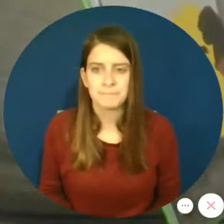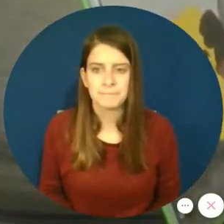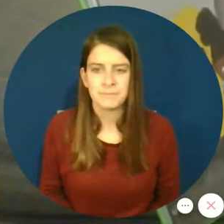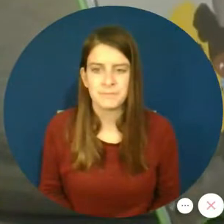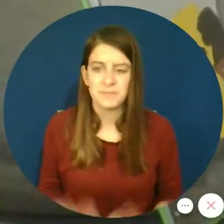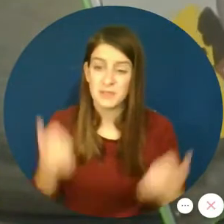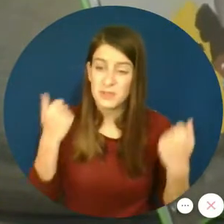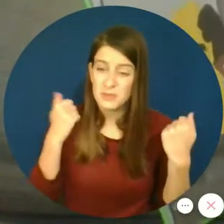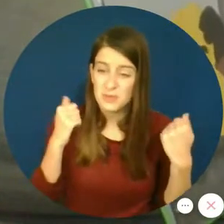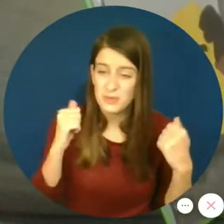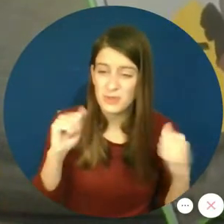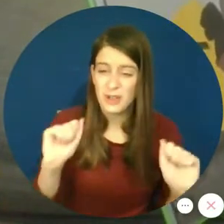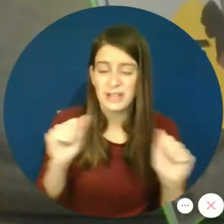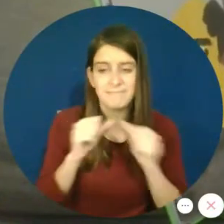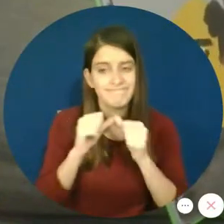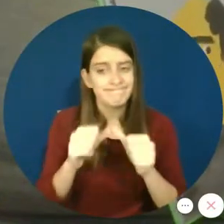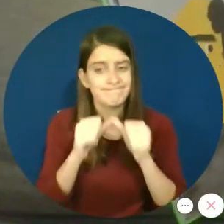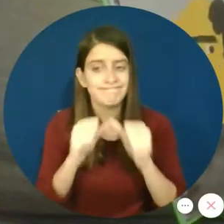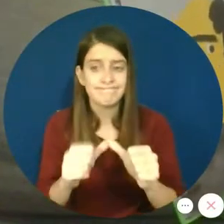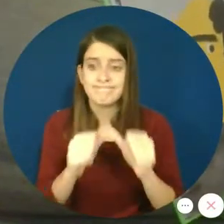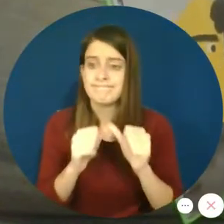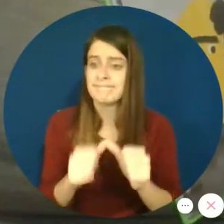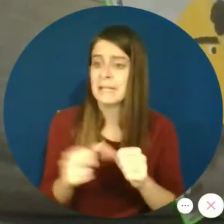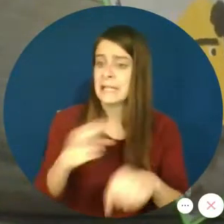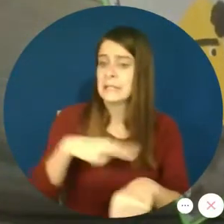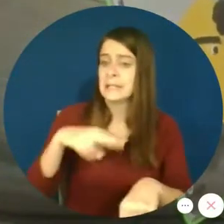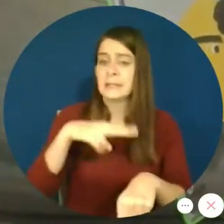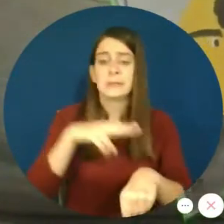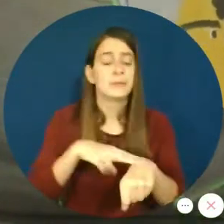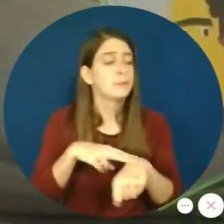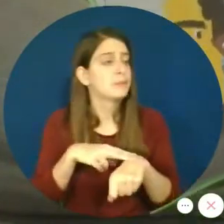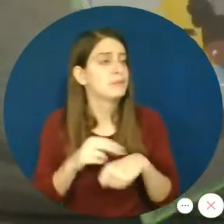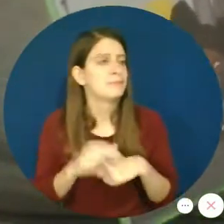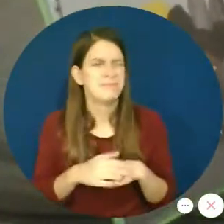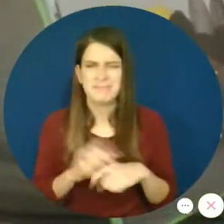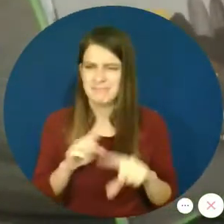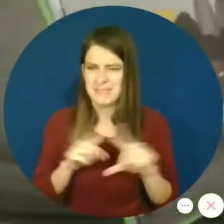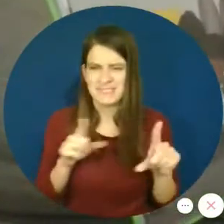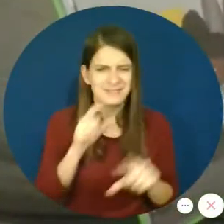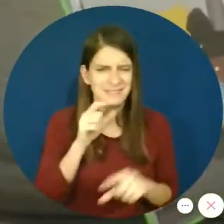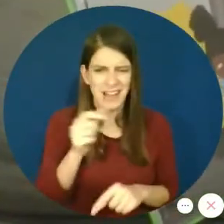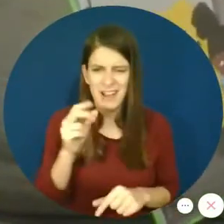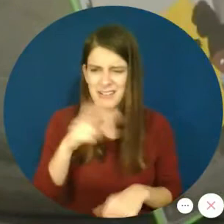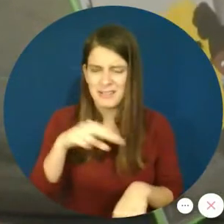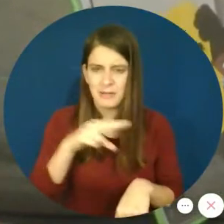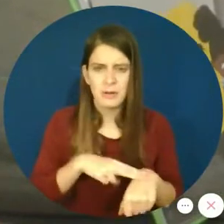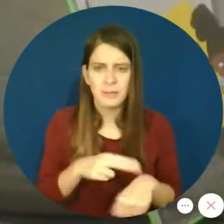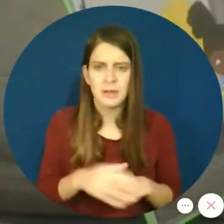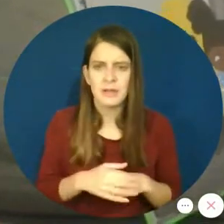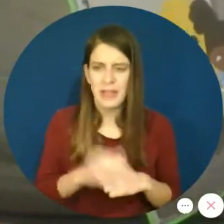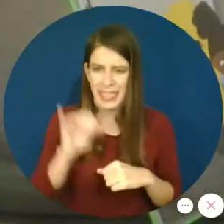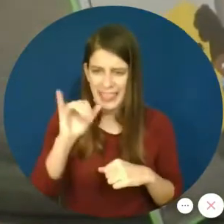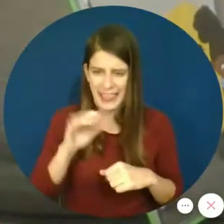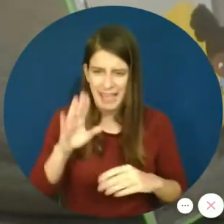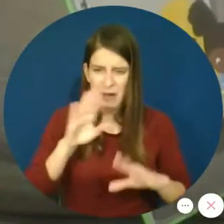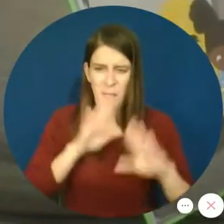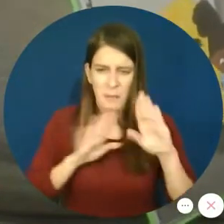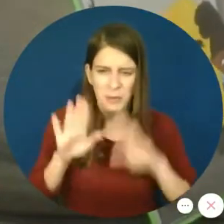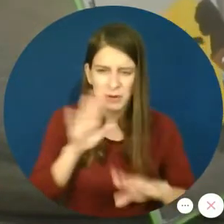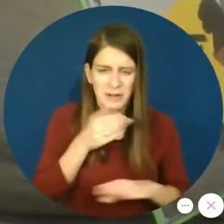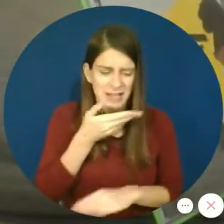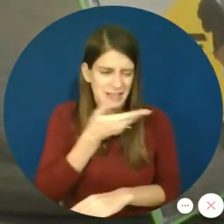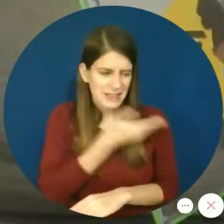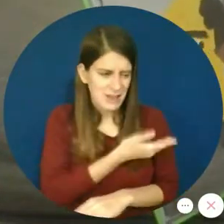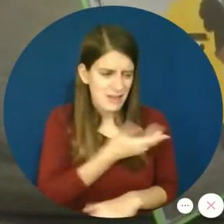She tried to carry on as if everything was normal, but it just wasn't. The worry was